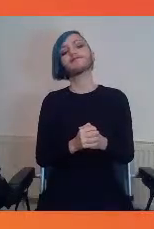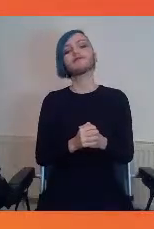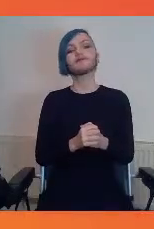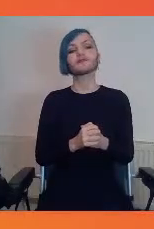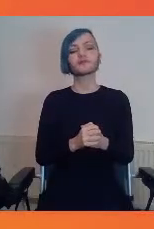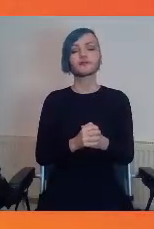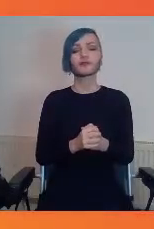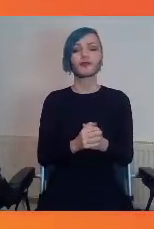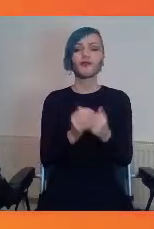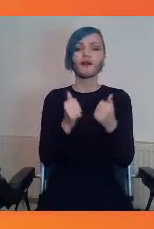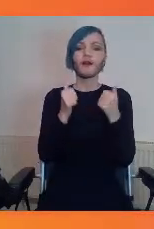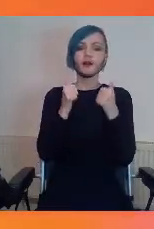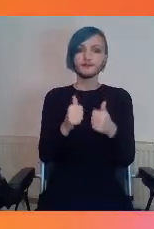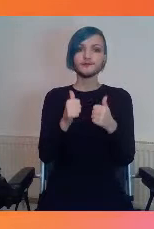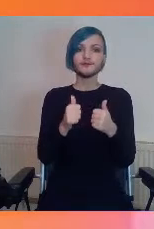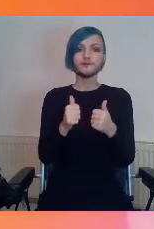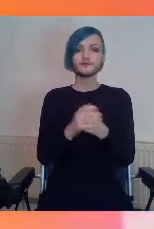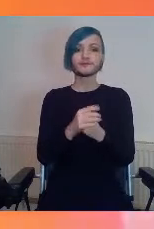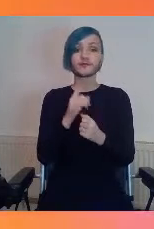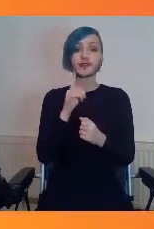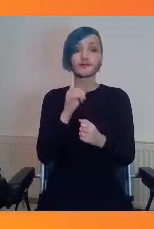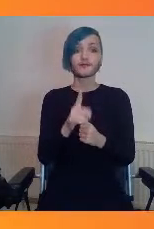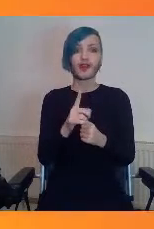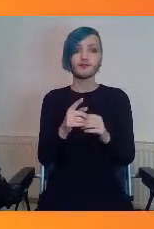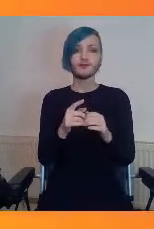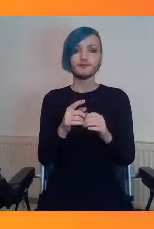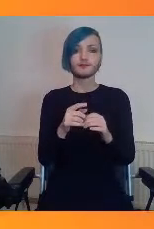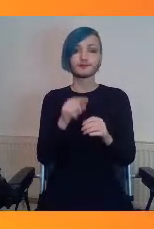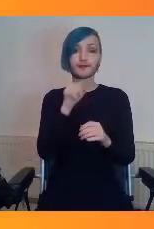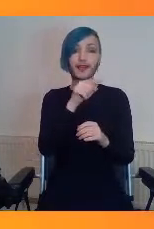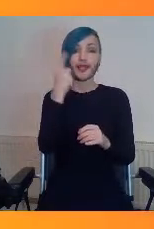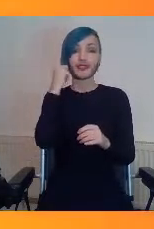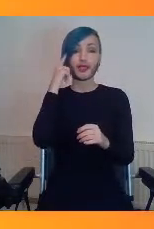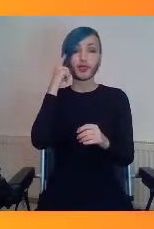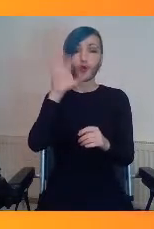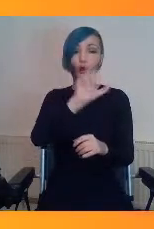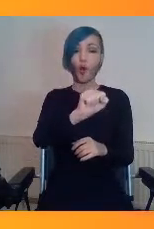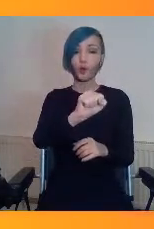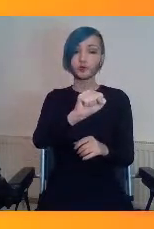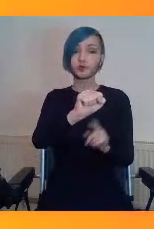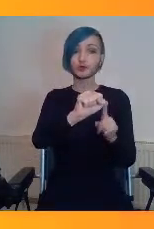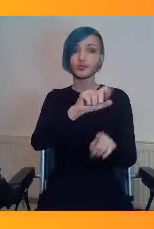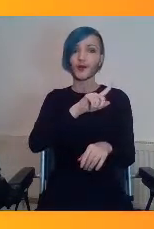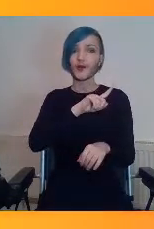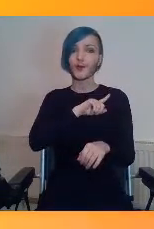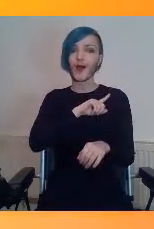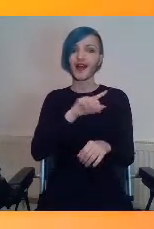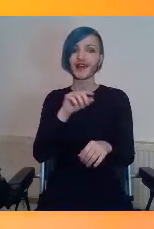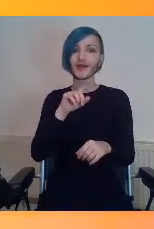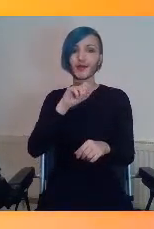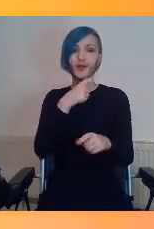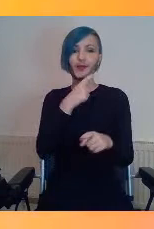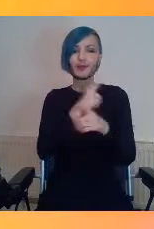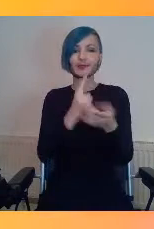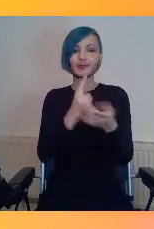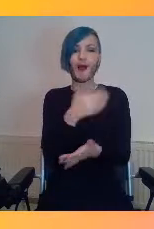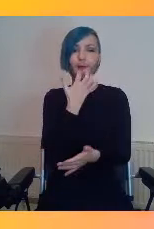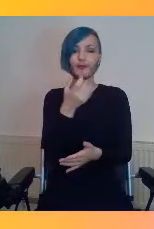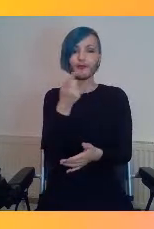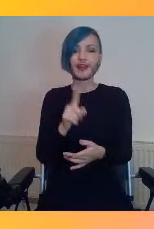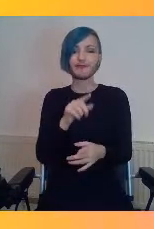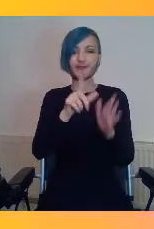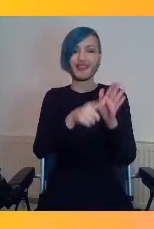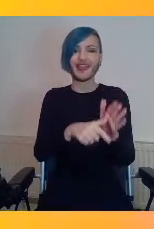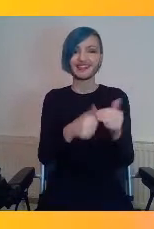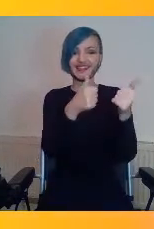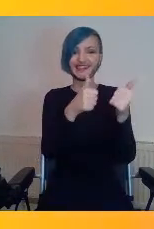to hold that thought, because we're definitely going to be covering more about these beautiful people who've been brave and taken on this